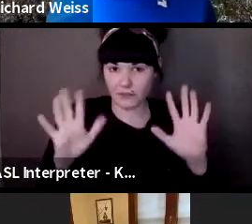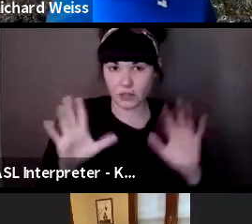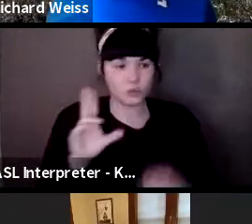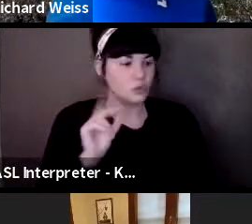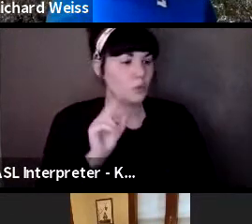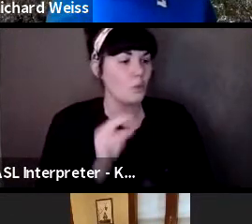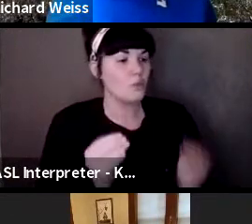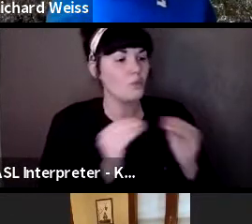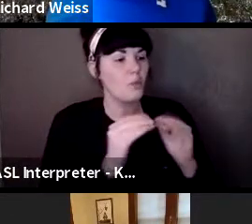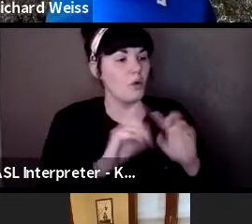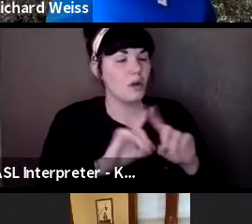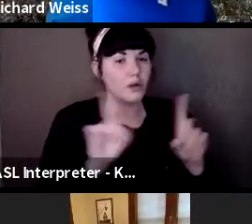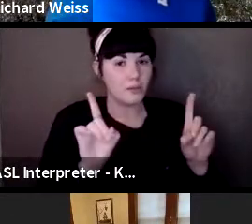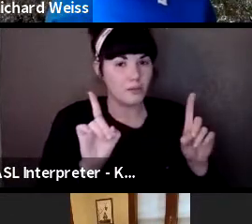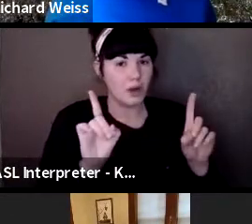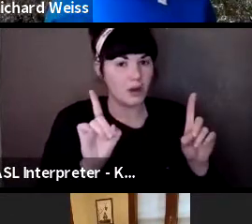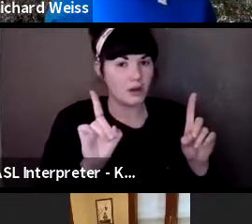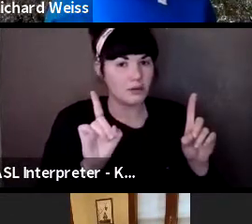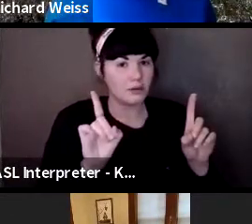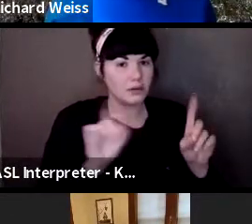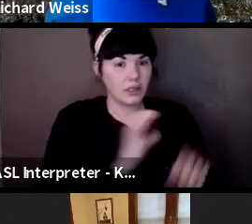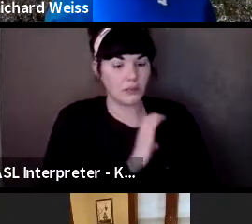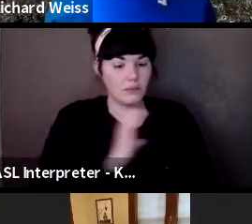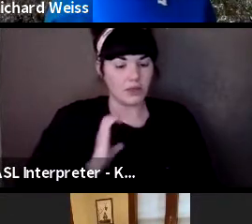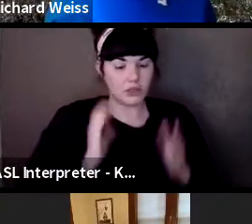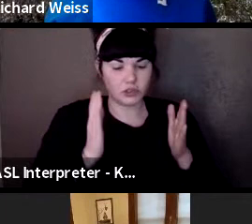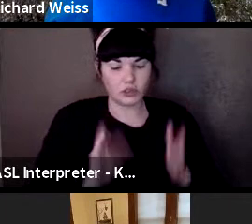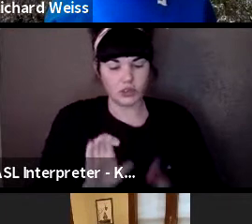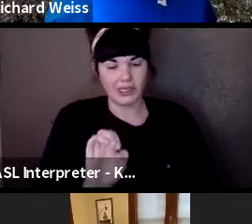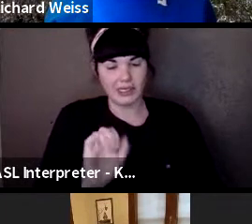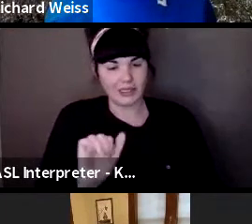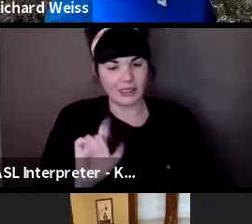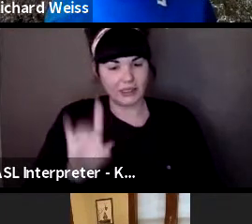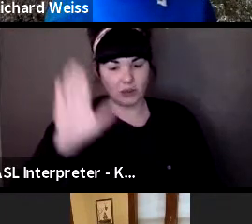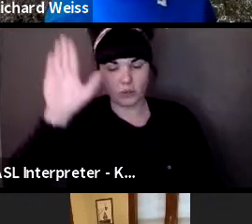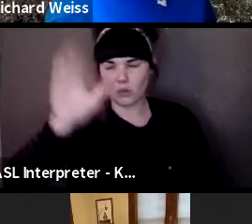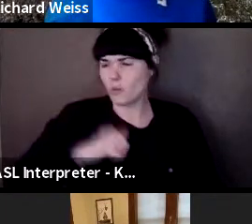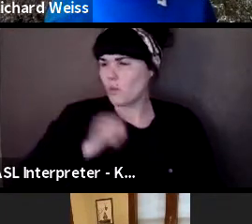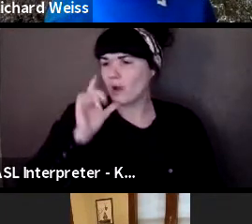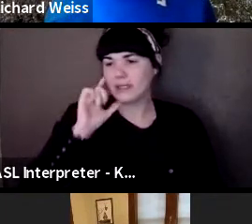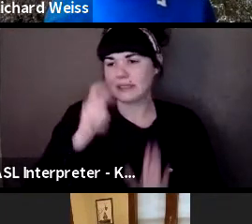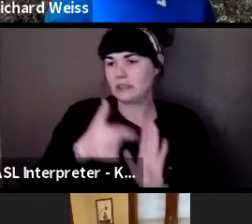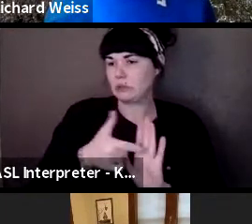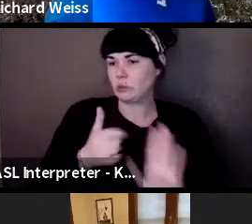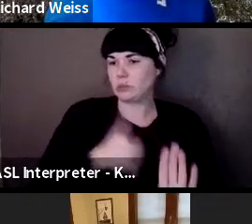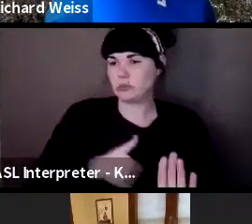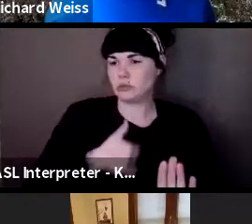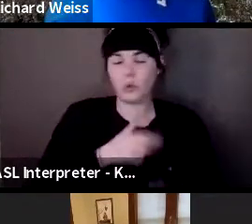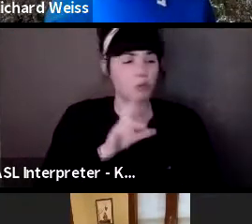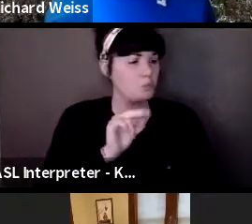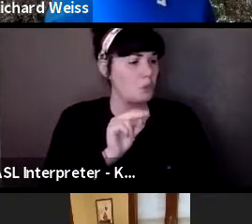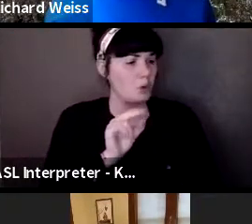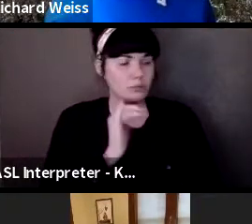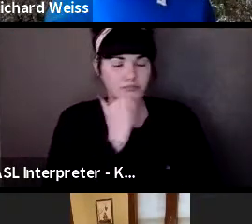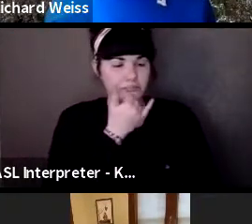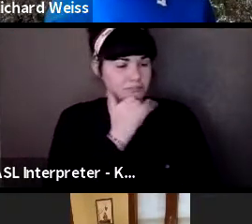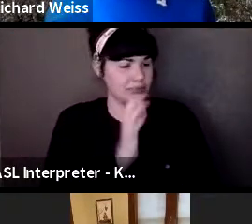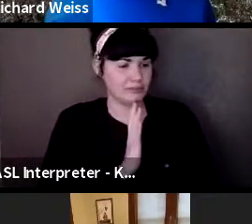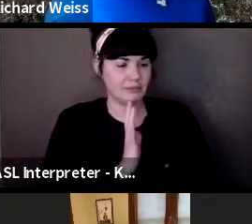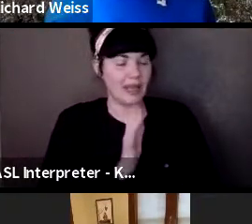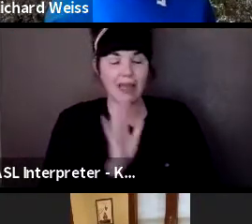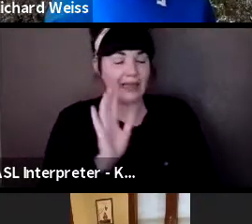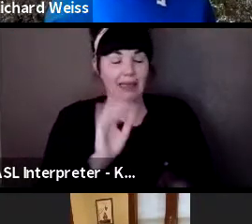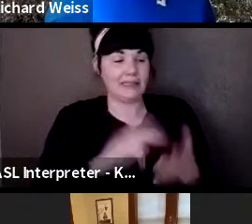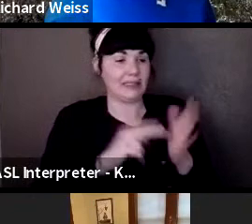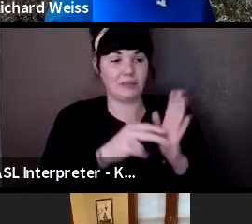see. Sorry, Anthony, I didn't see your hand. I apologize. Nope, that was a mistake. You're good. Oh,